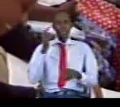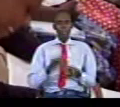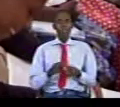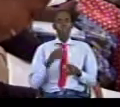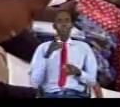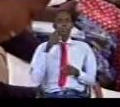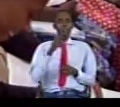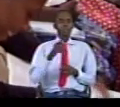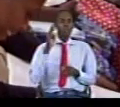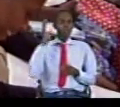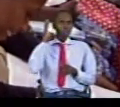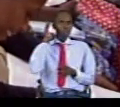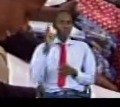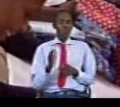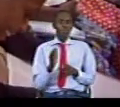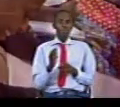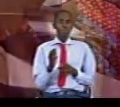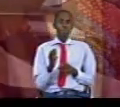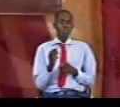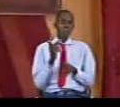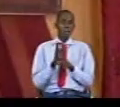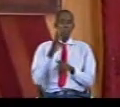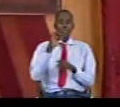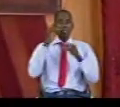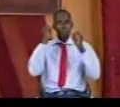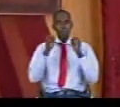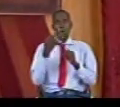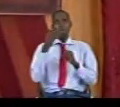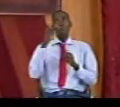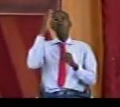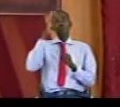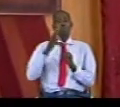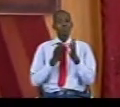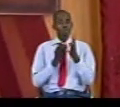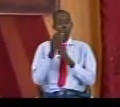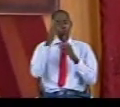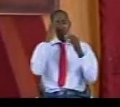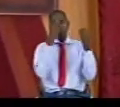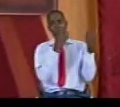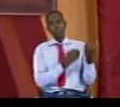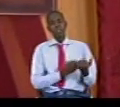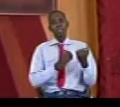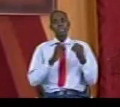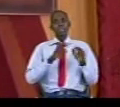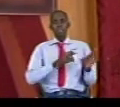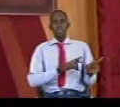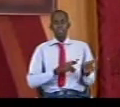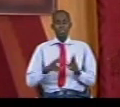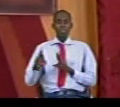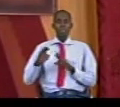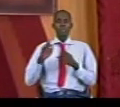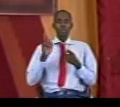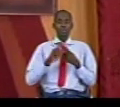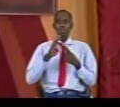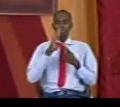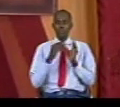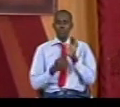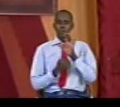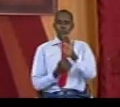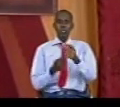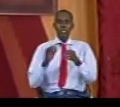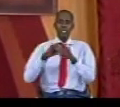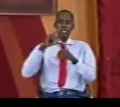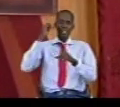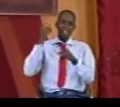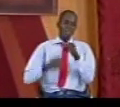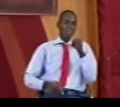the power of God through faith unto salvation, ready to be revealed in the last time. And look